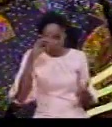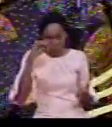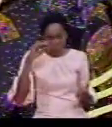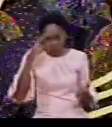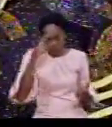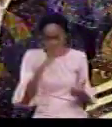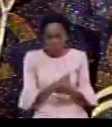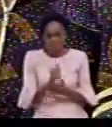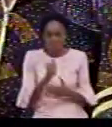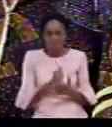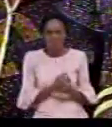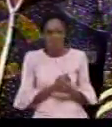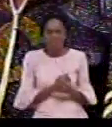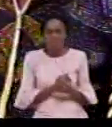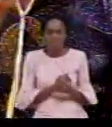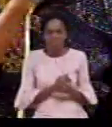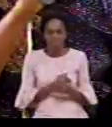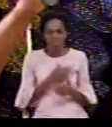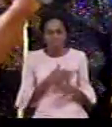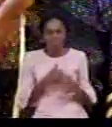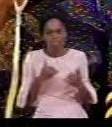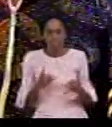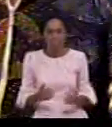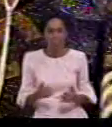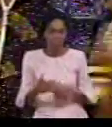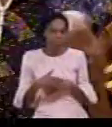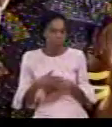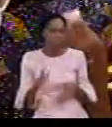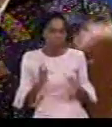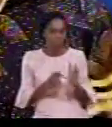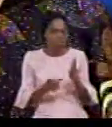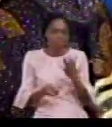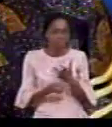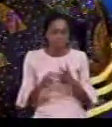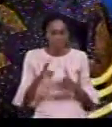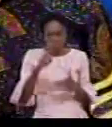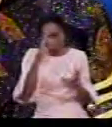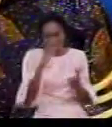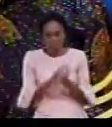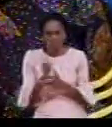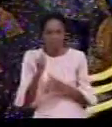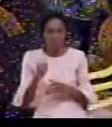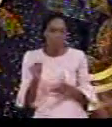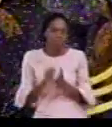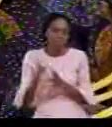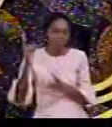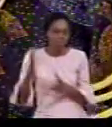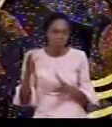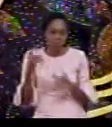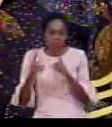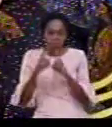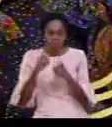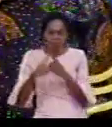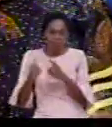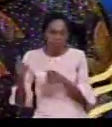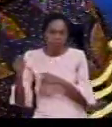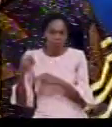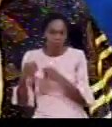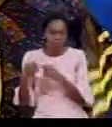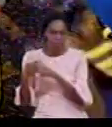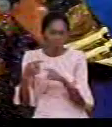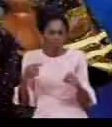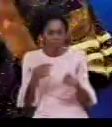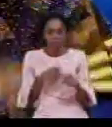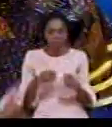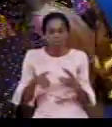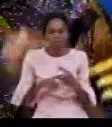the work. Yes, after that program, that day, we know that the Lord was talking to us. And we began to praise the Lord, appreciating